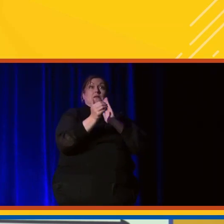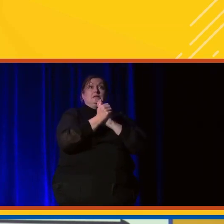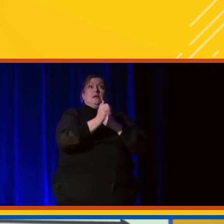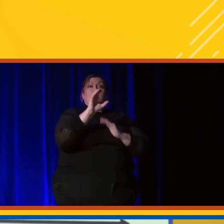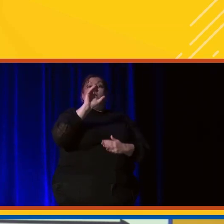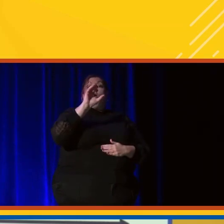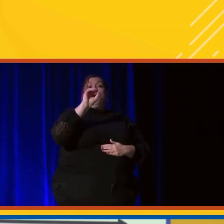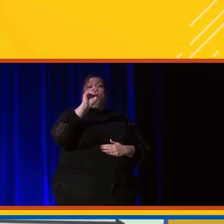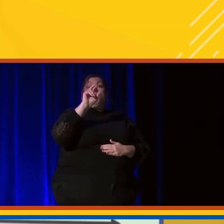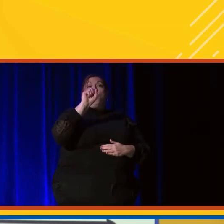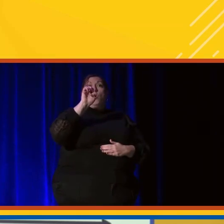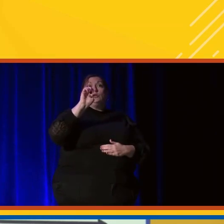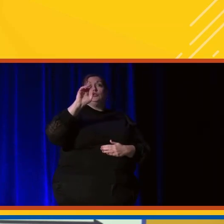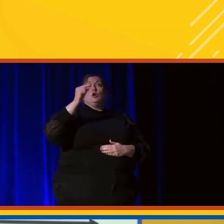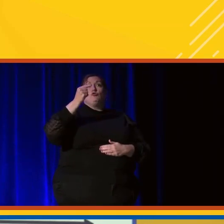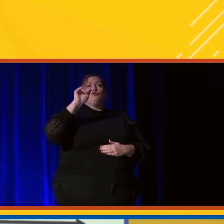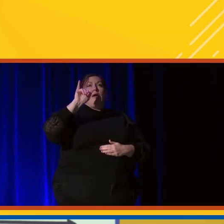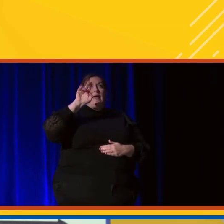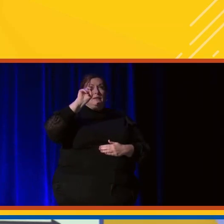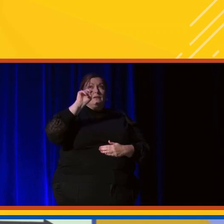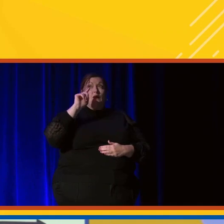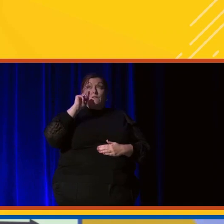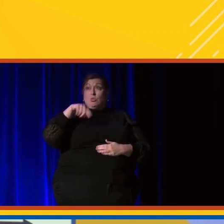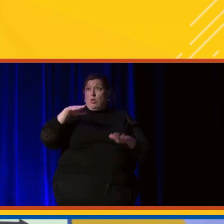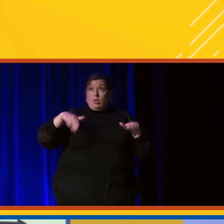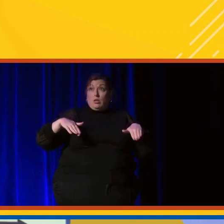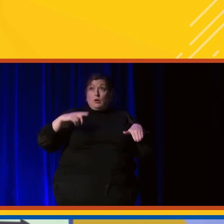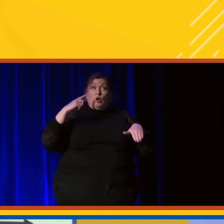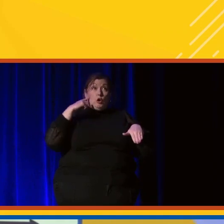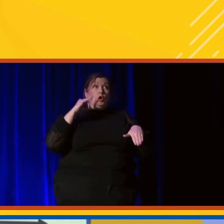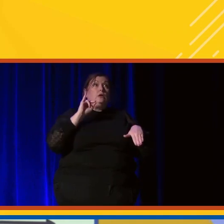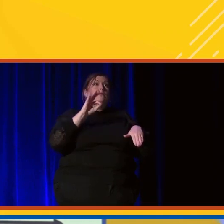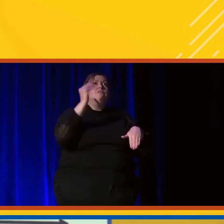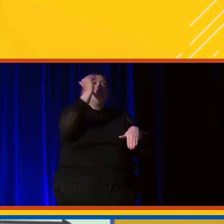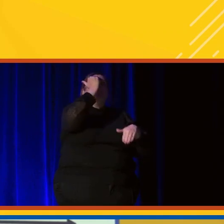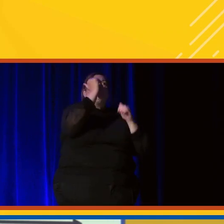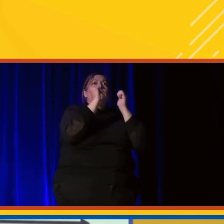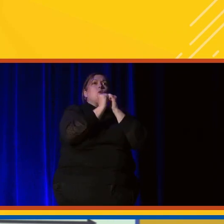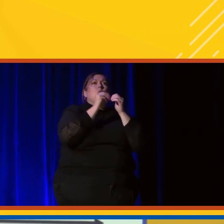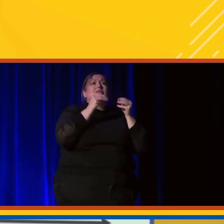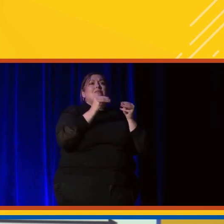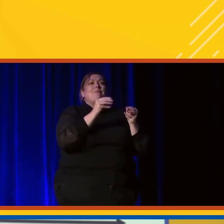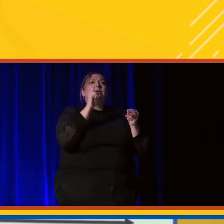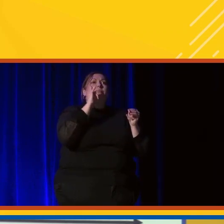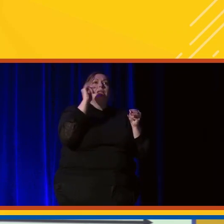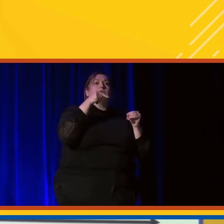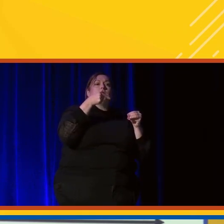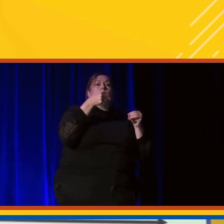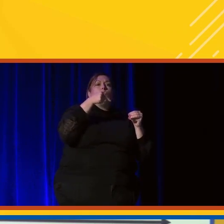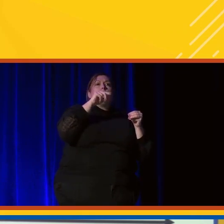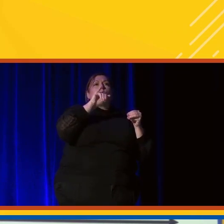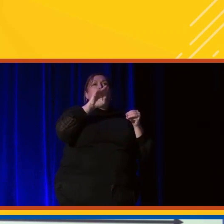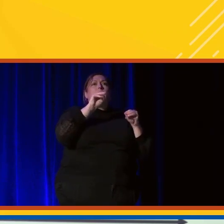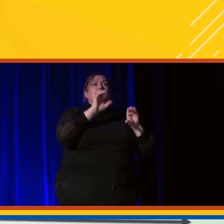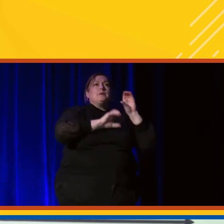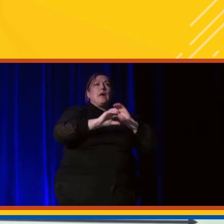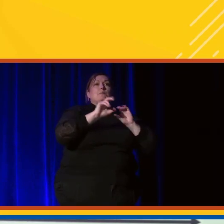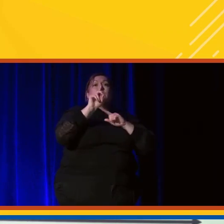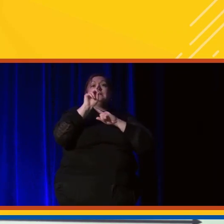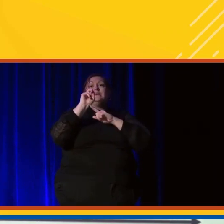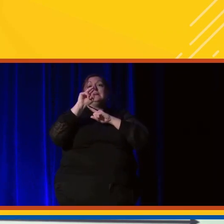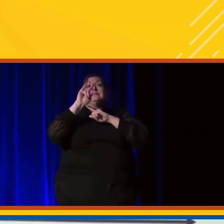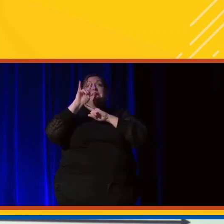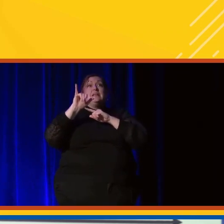called coarse graining. What that means, for those of you who haven't heard this, if you're familiar with methods like quantum chemistry or density